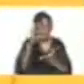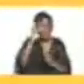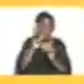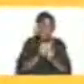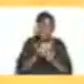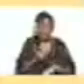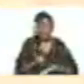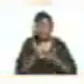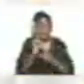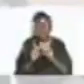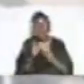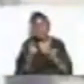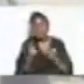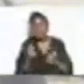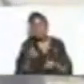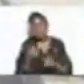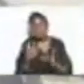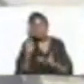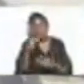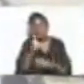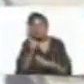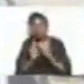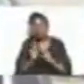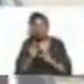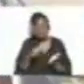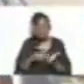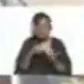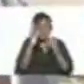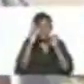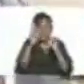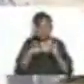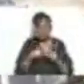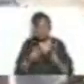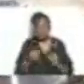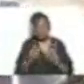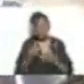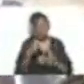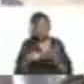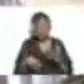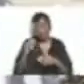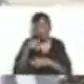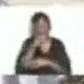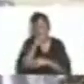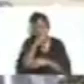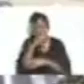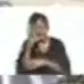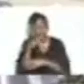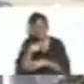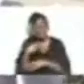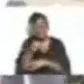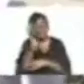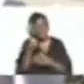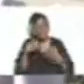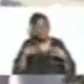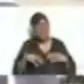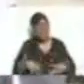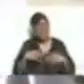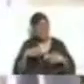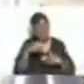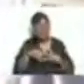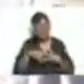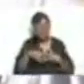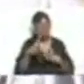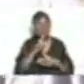do a lot for other people. This taught me a lot of what the prime ministers and other candidates in the